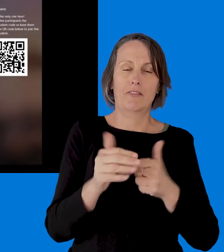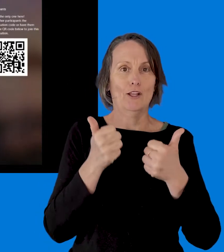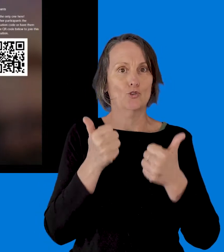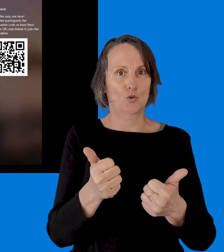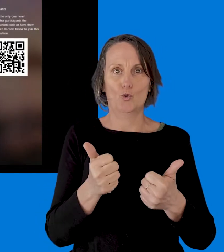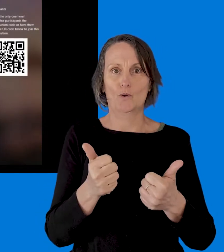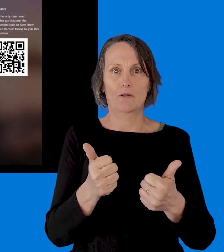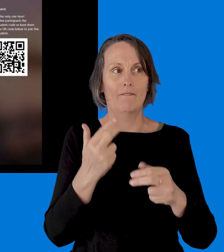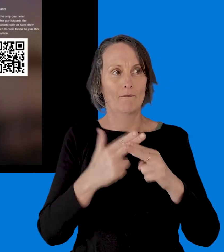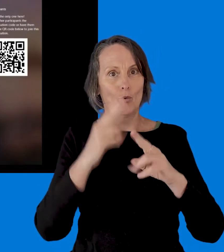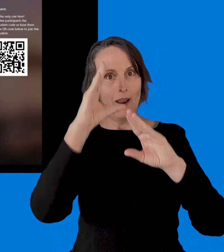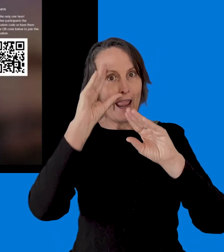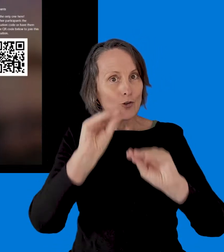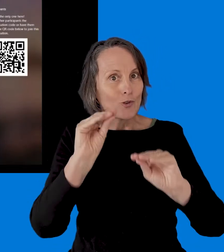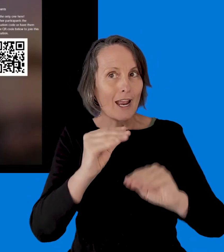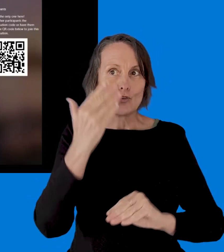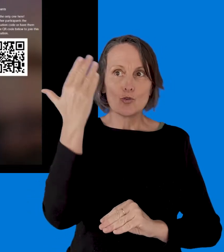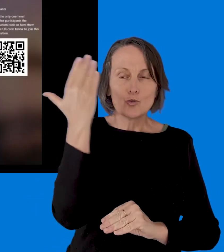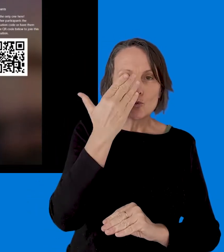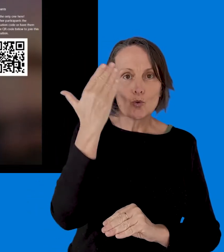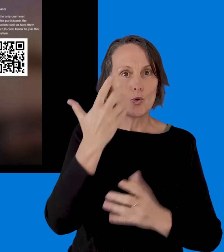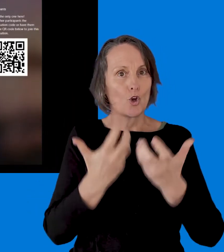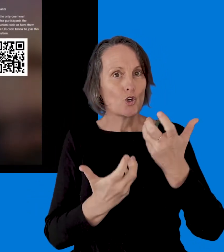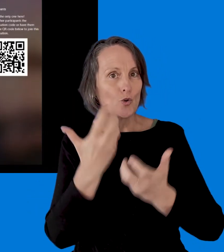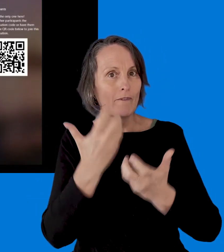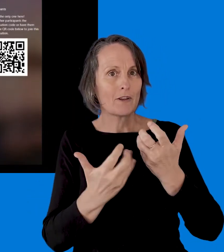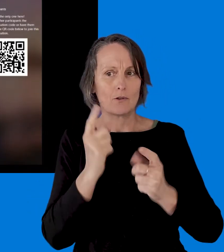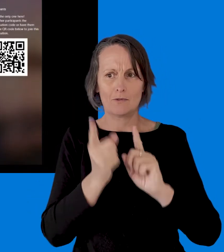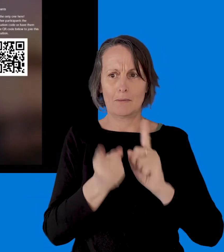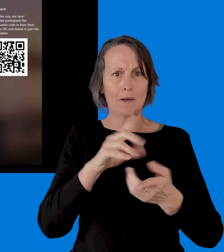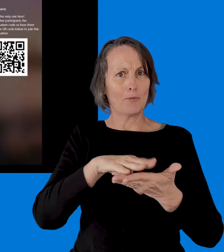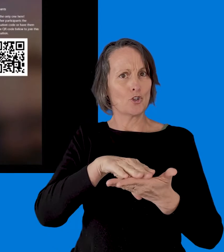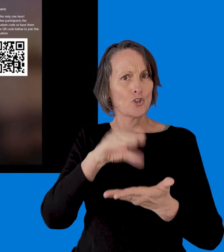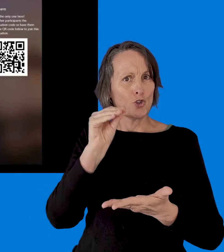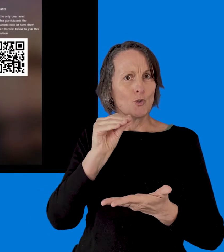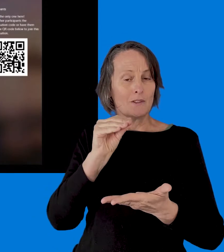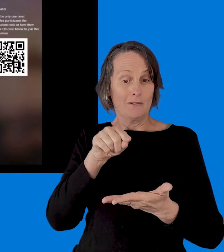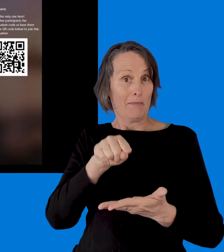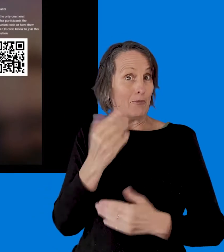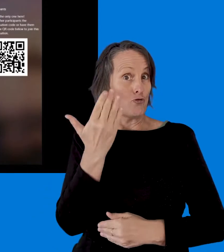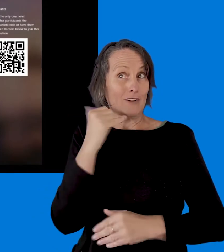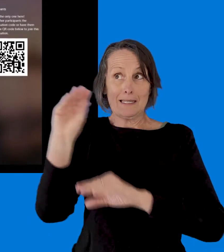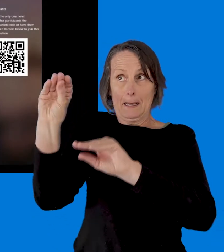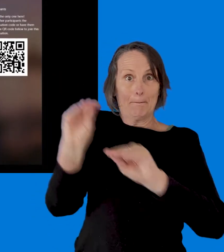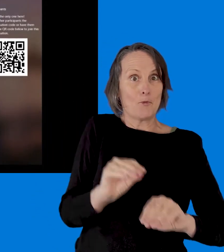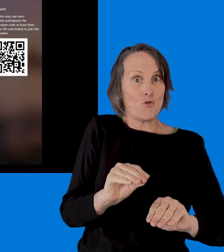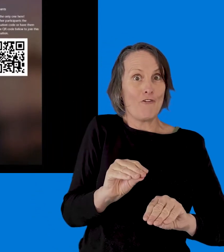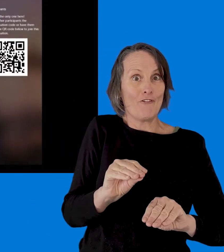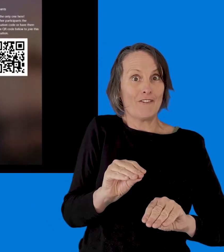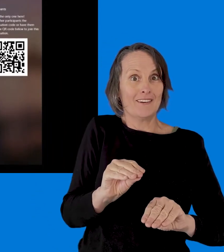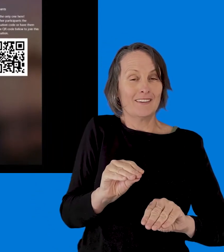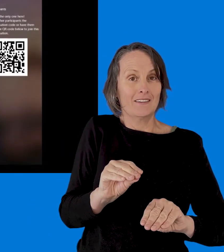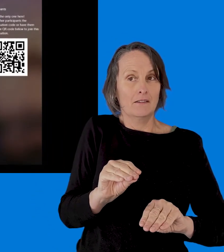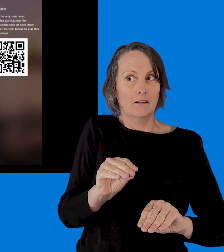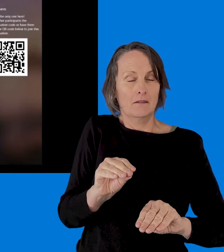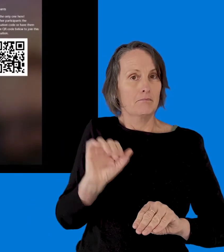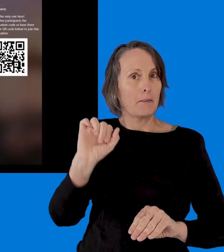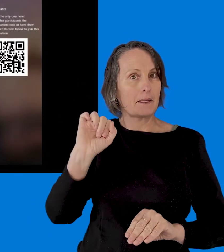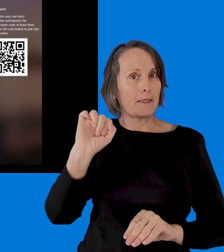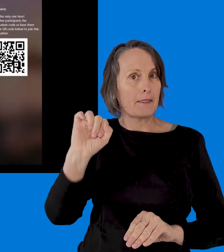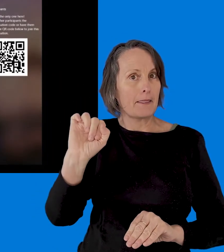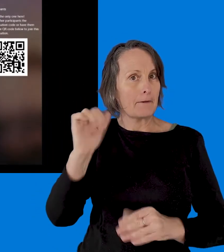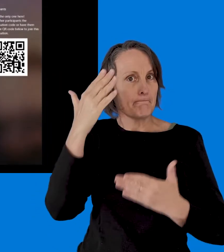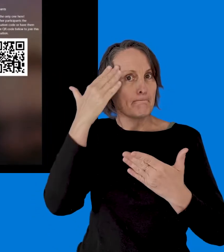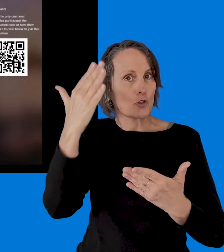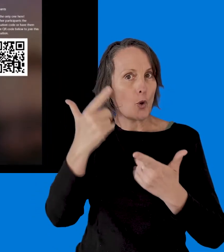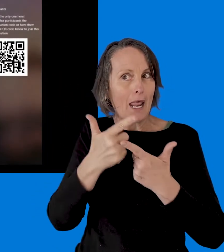that's particularly useful in education because oftentimes we have students who are recent immigrants to the country who